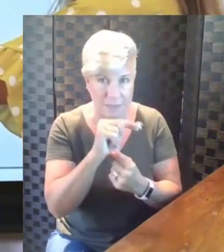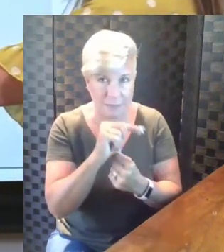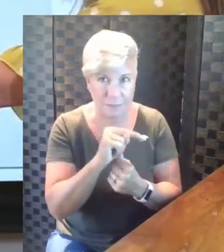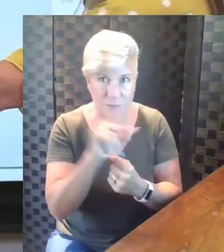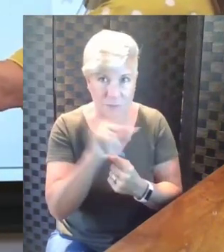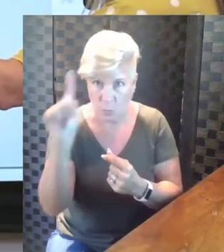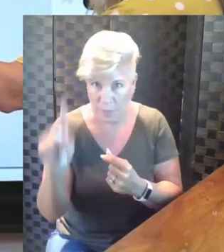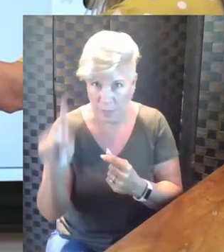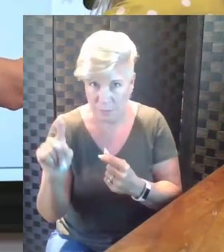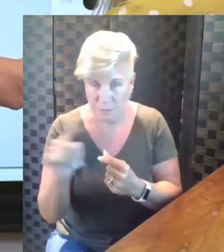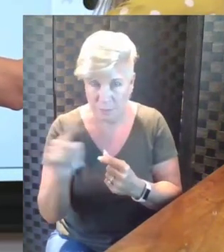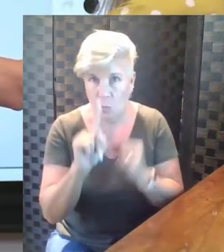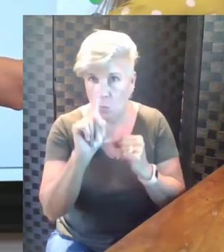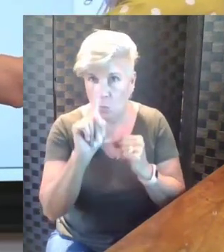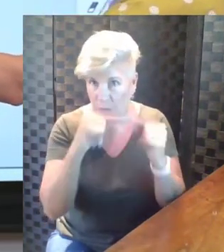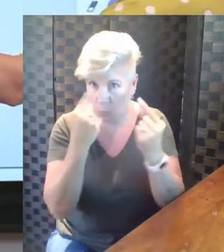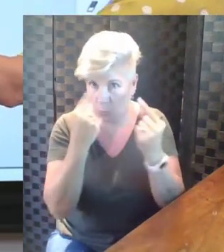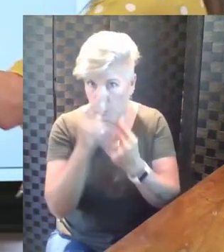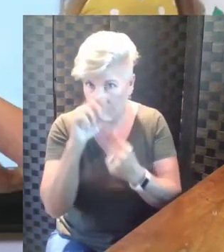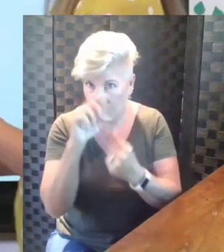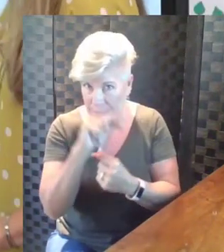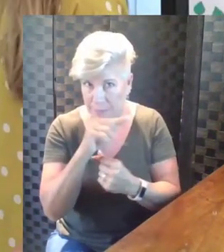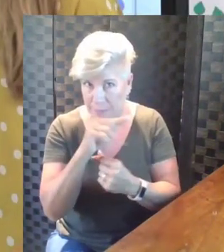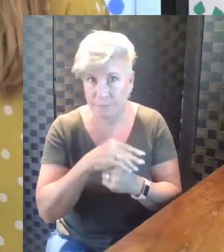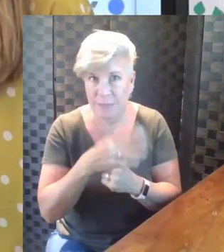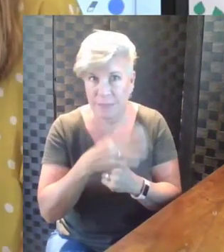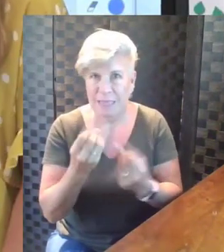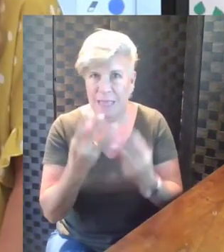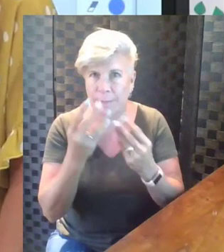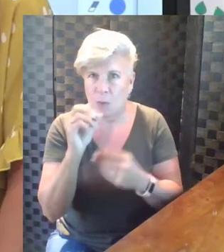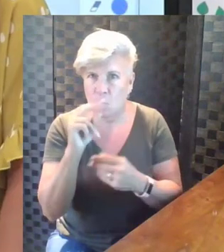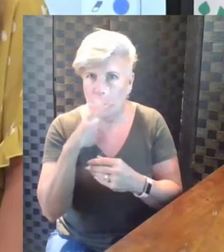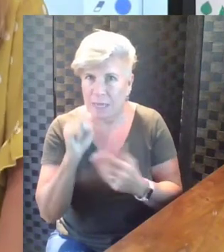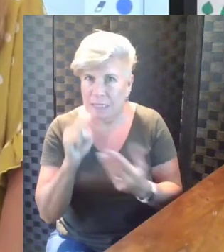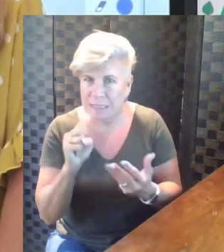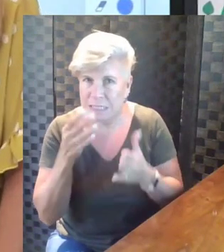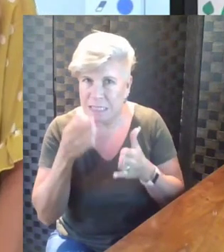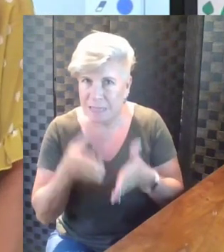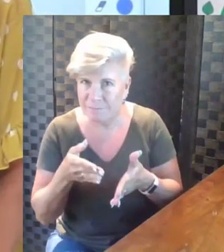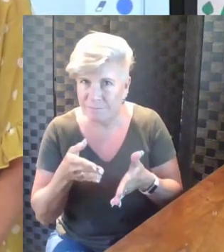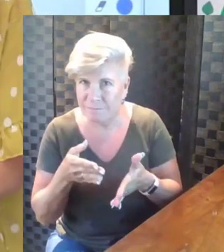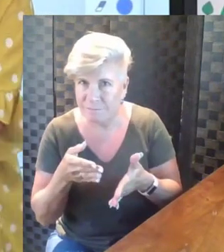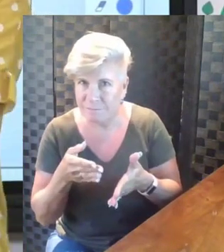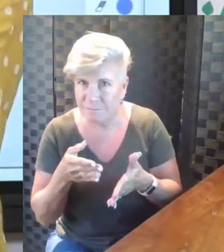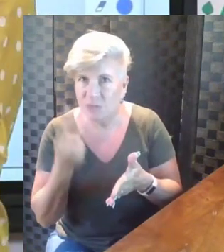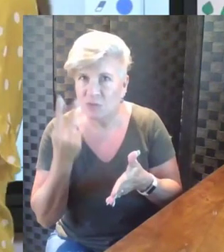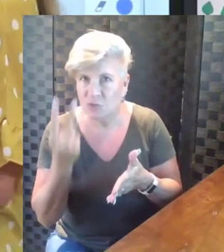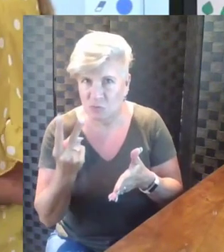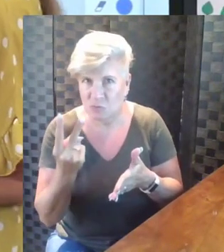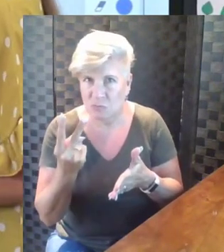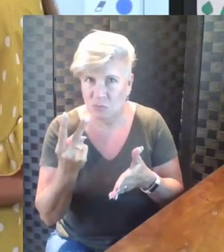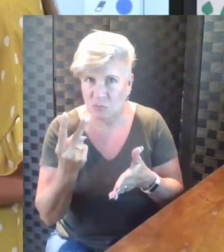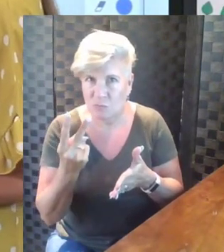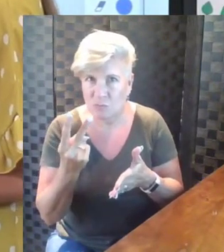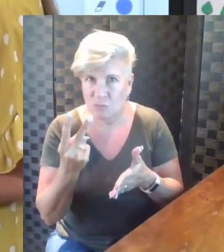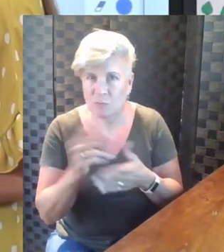and put my 1 here. One group of 10. And how many 1s left over? 2.